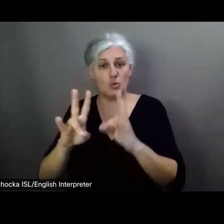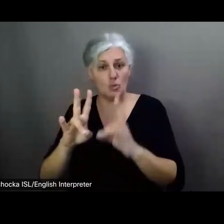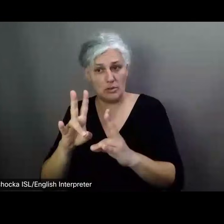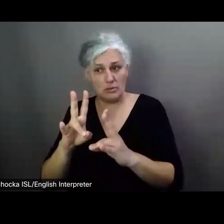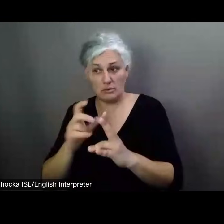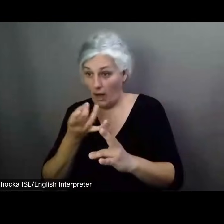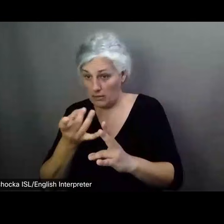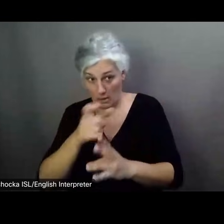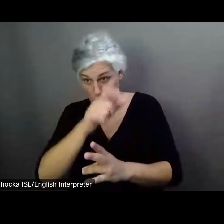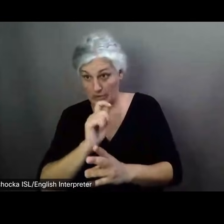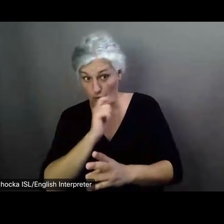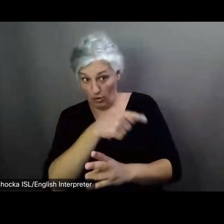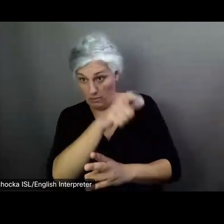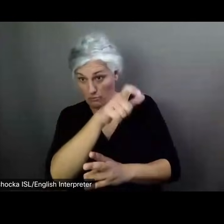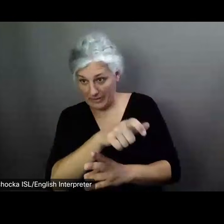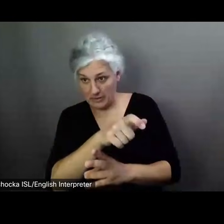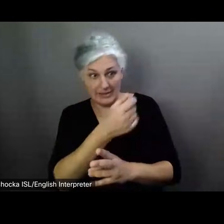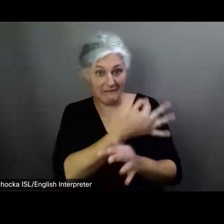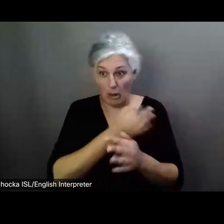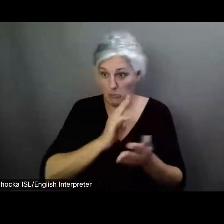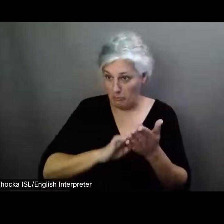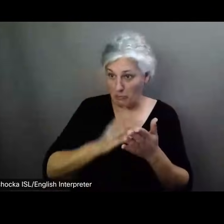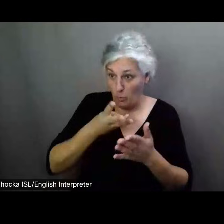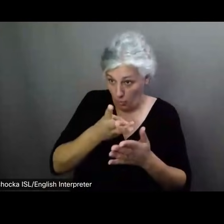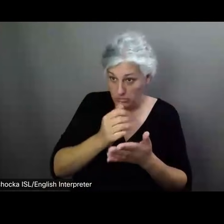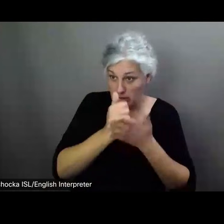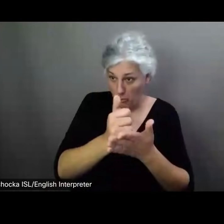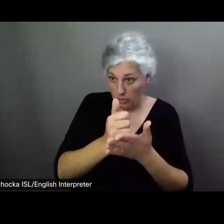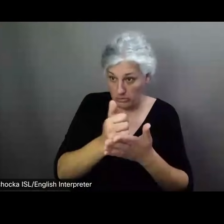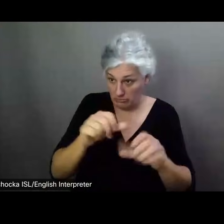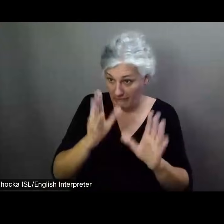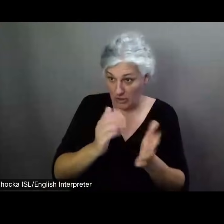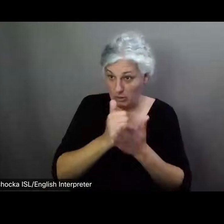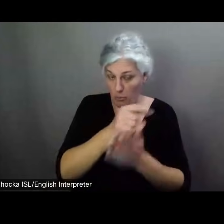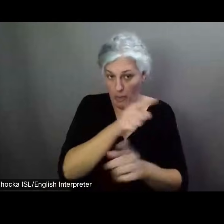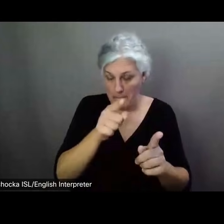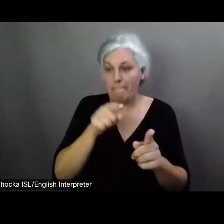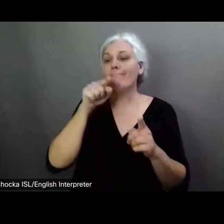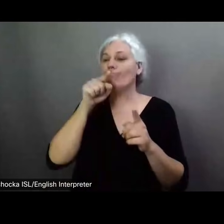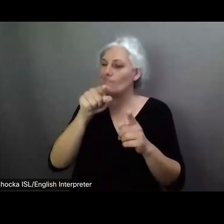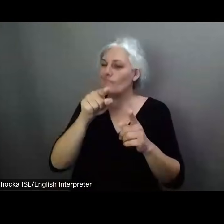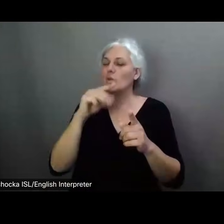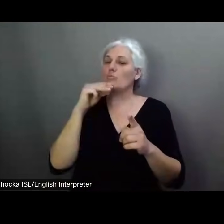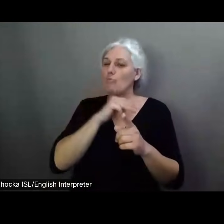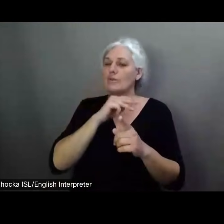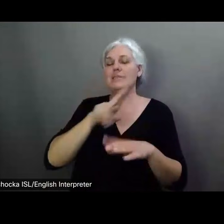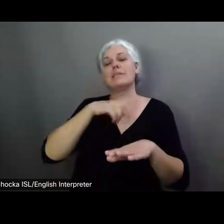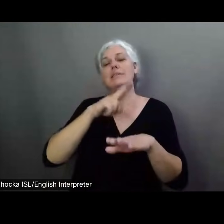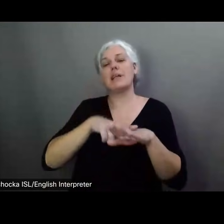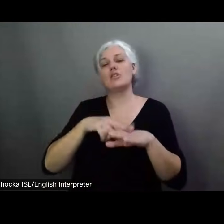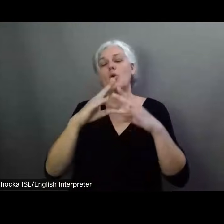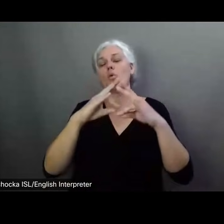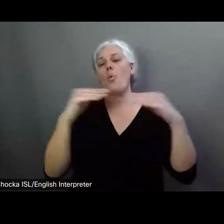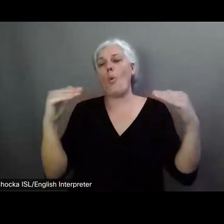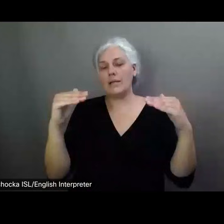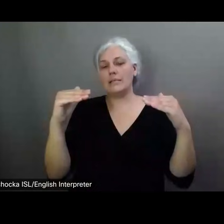were staff supported, or families being supported? And this is where this national quality and patient safety function led by